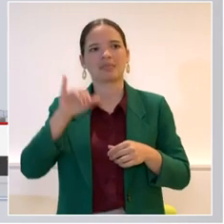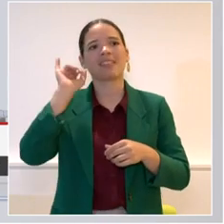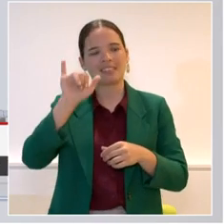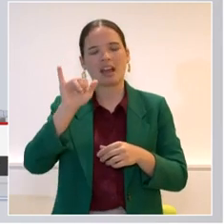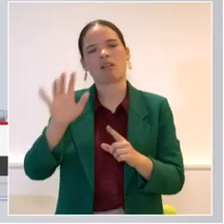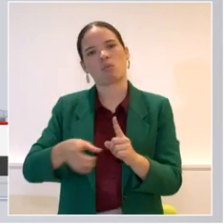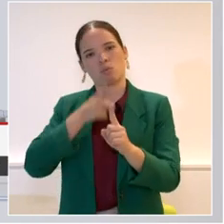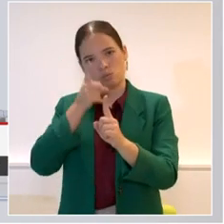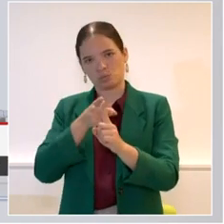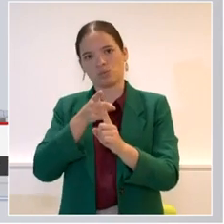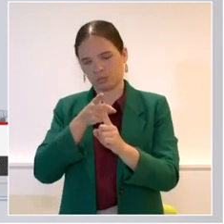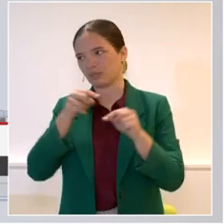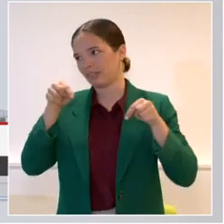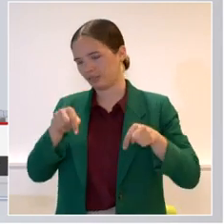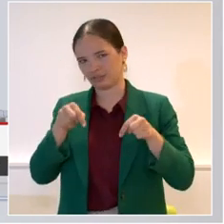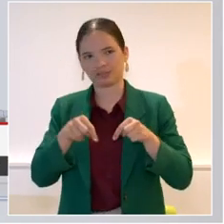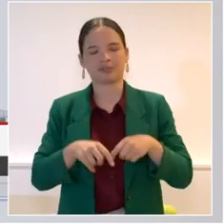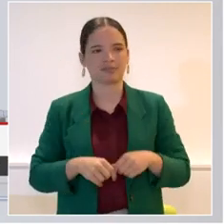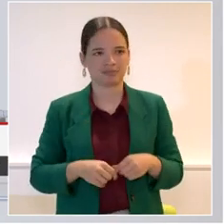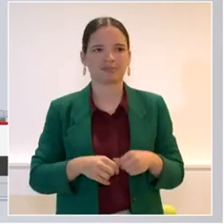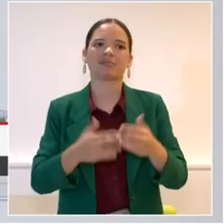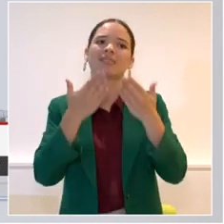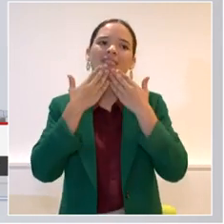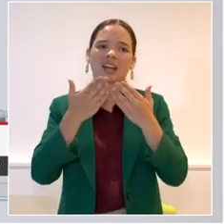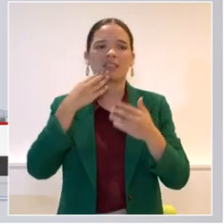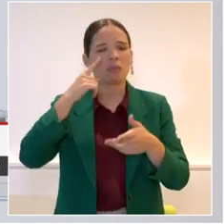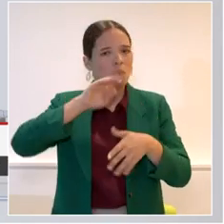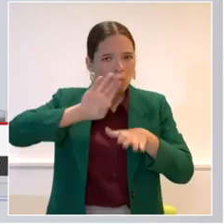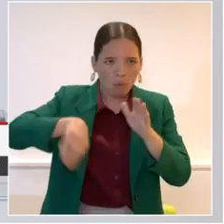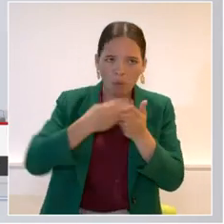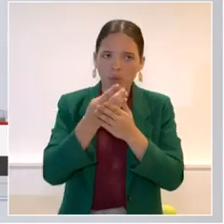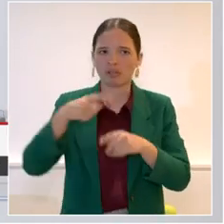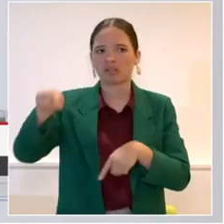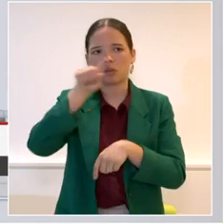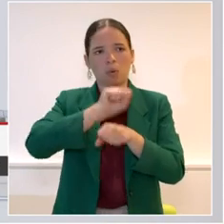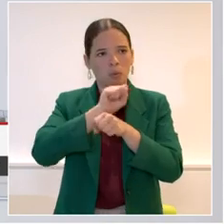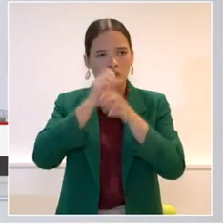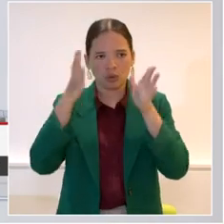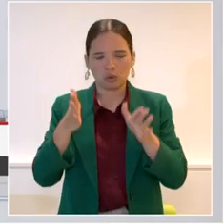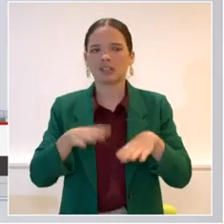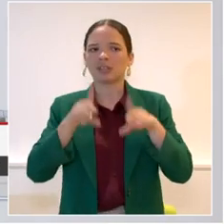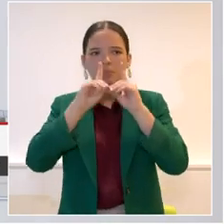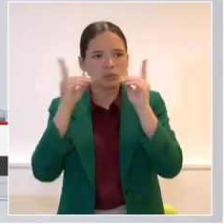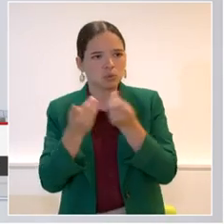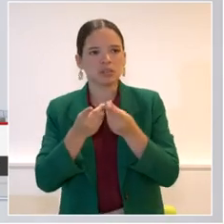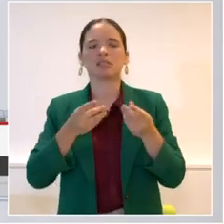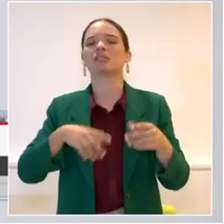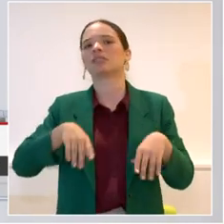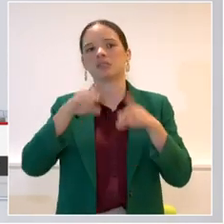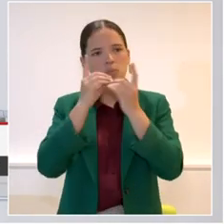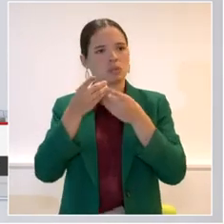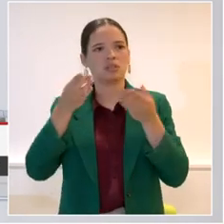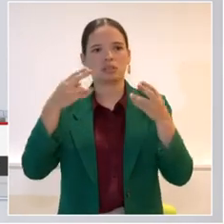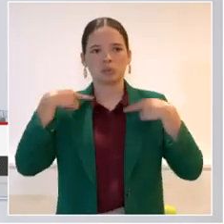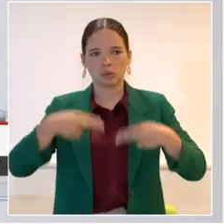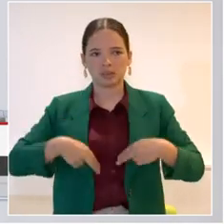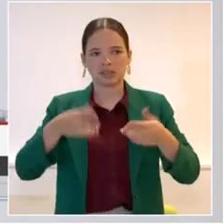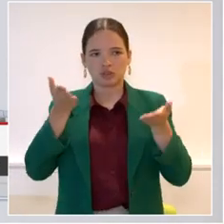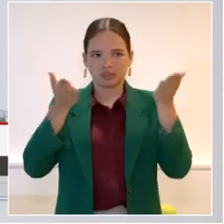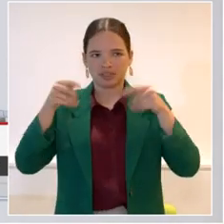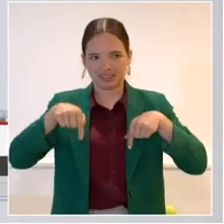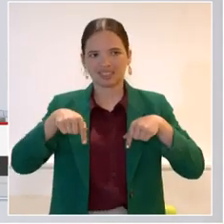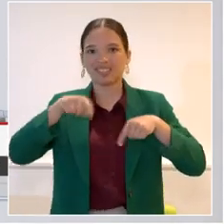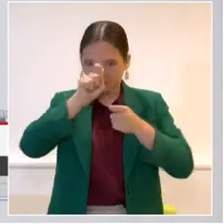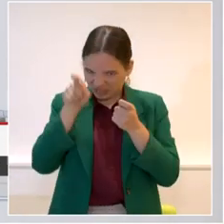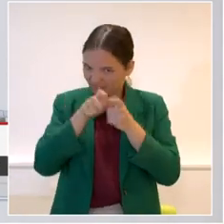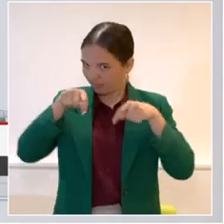just want to say thank you to all of the workers who work in the Department of Human Services, but those who will be working in this center particularly. You are going to be